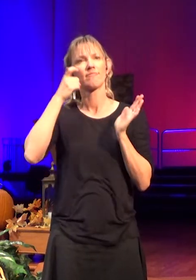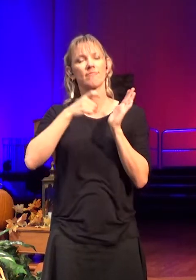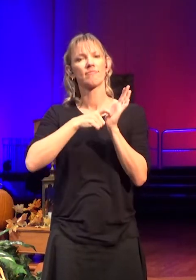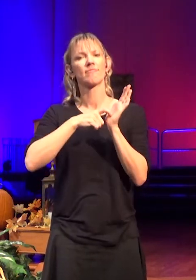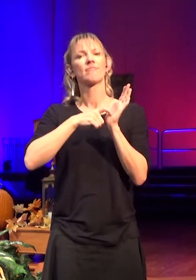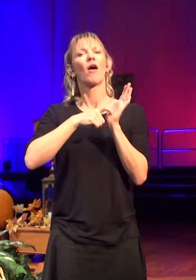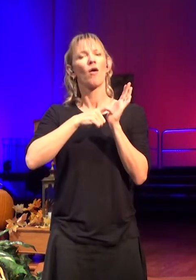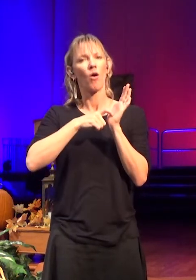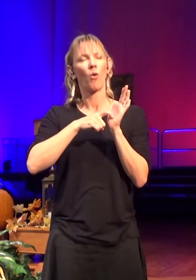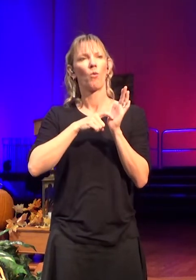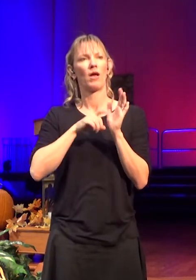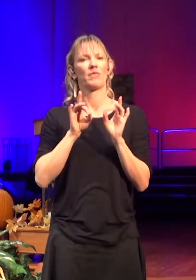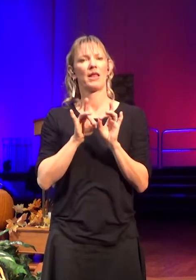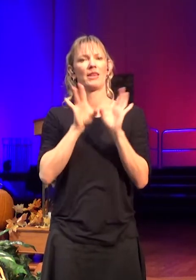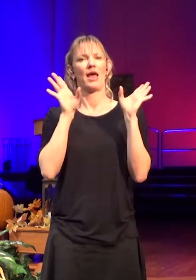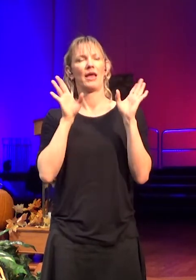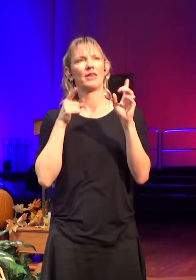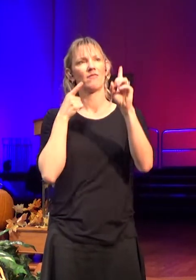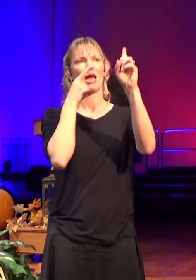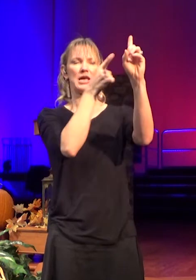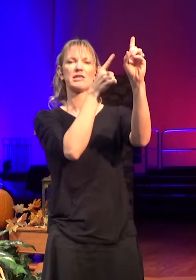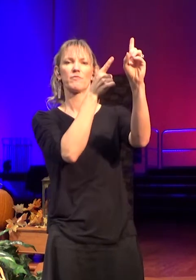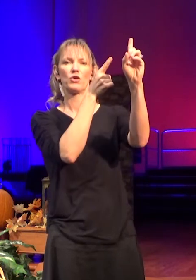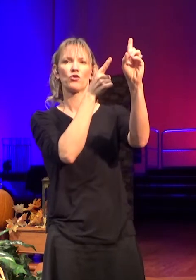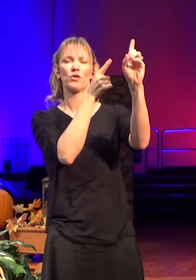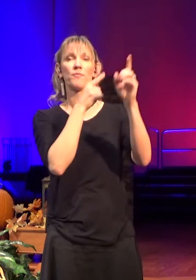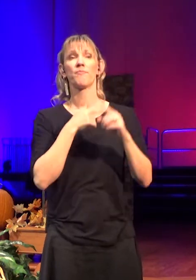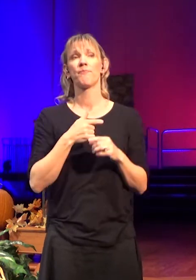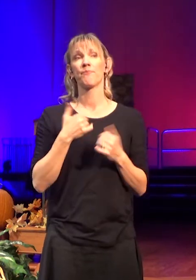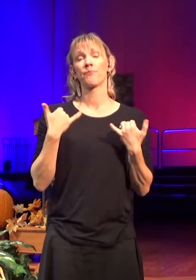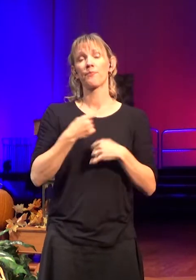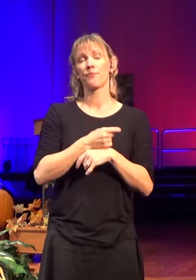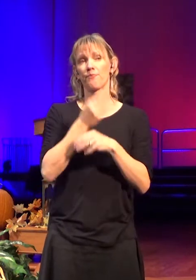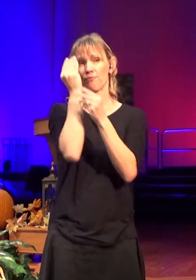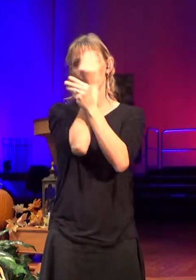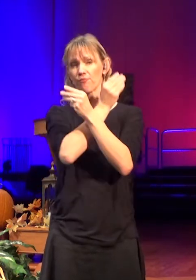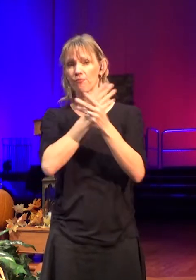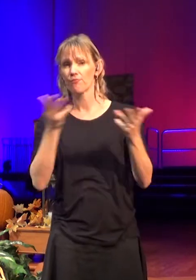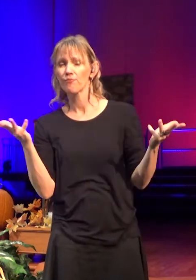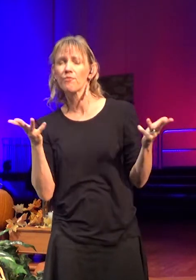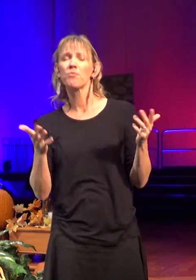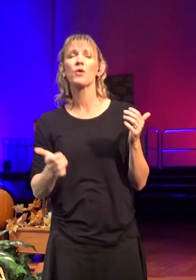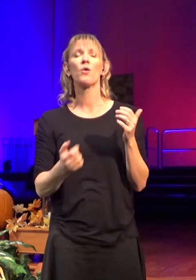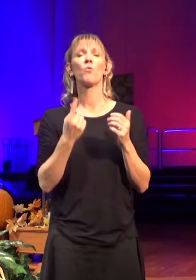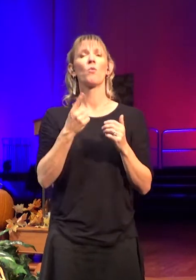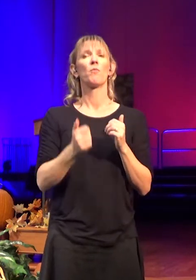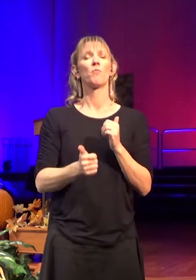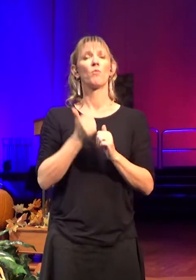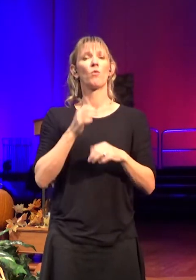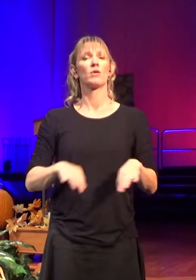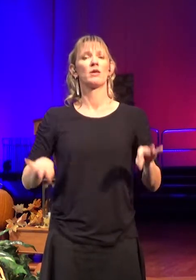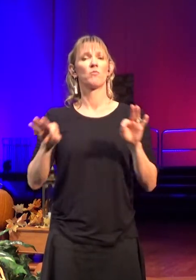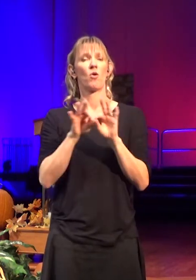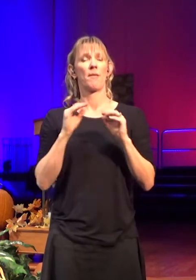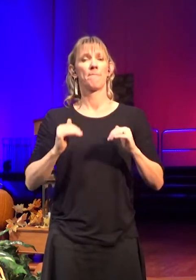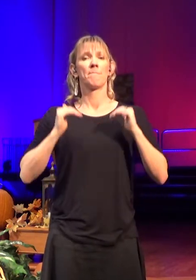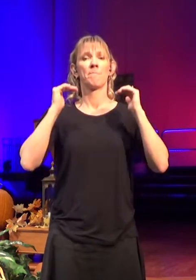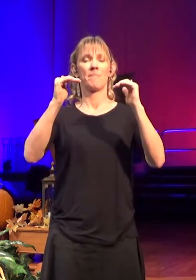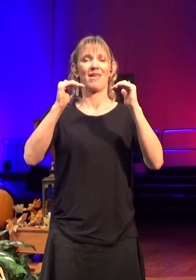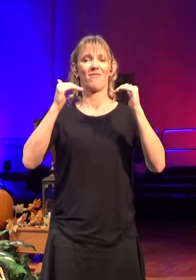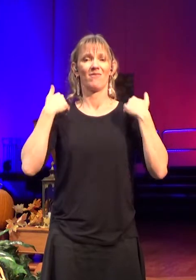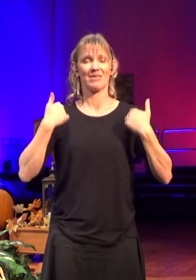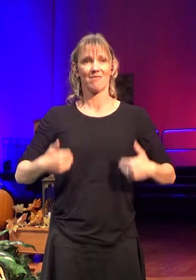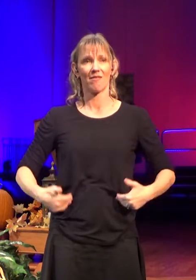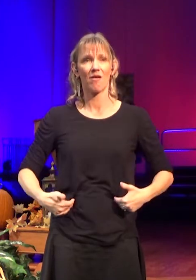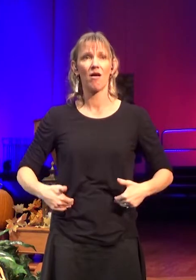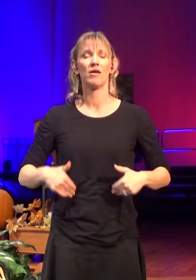we can our light of aspiration. What I would have you know today, one of the most important